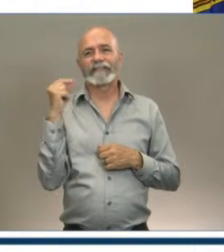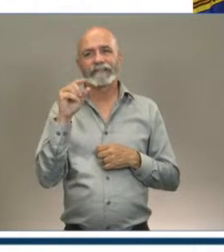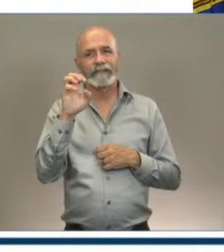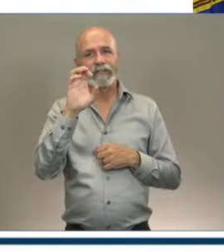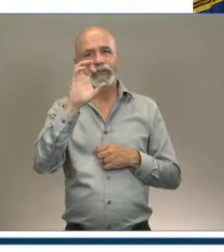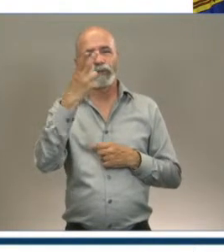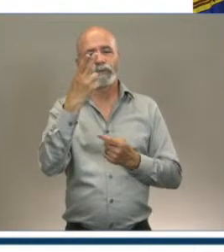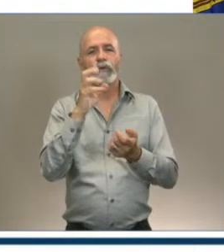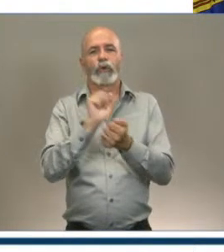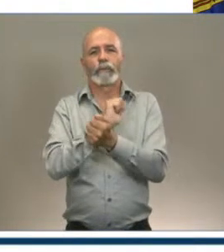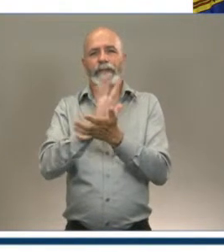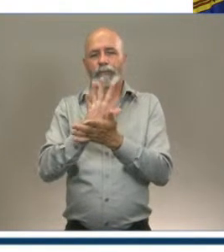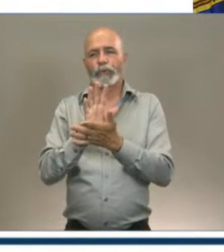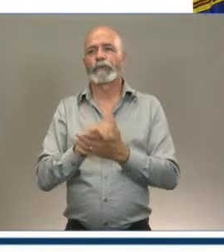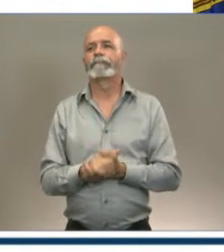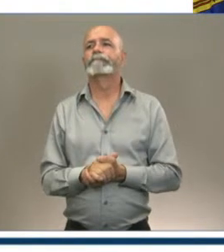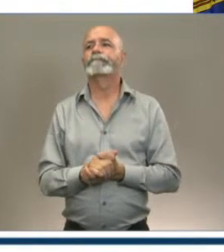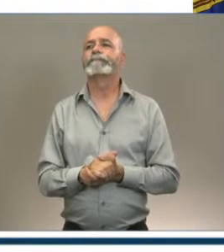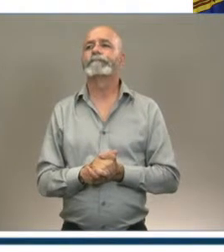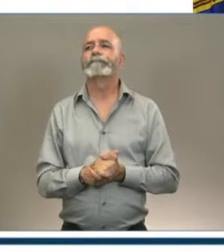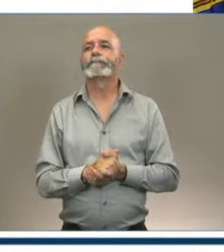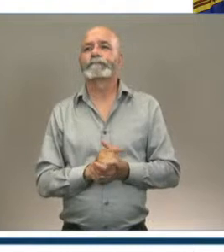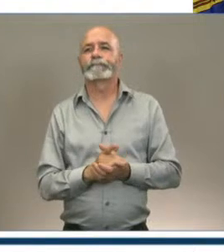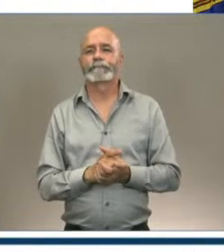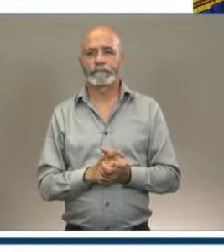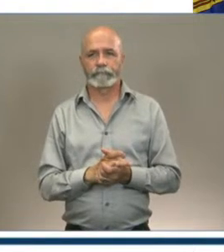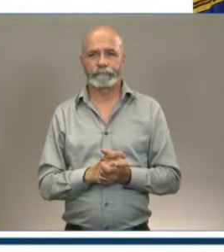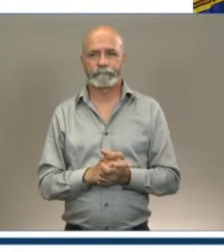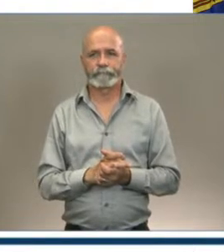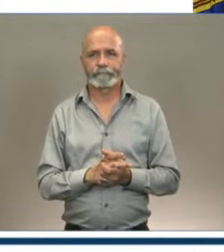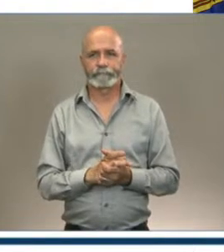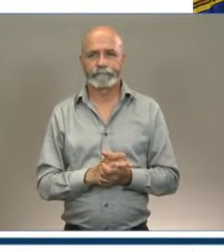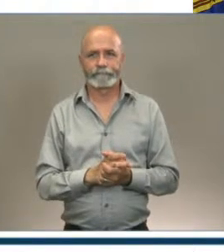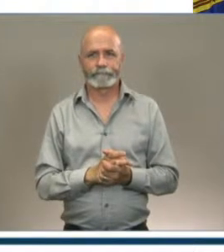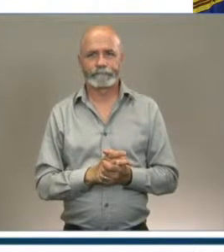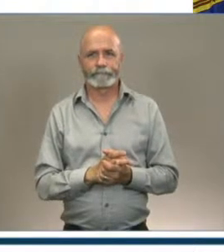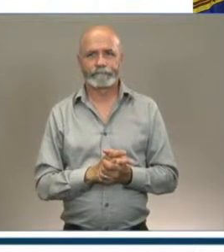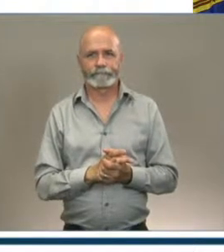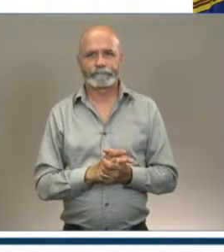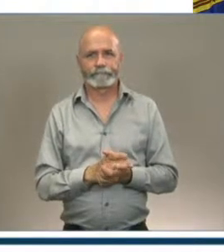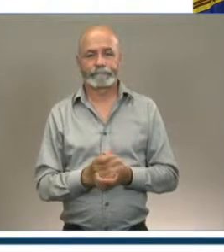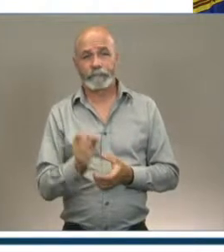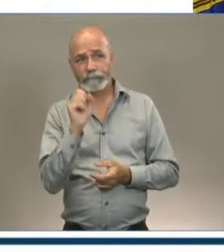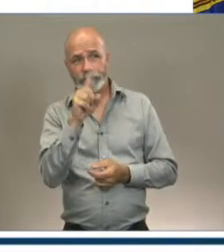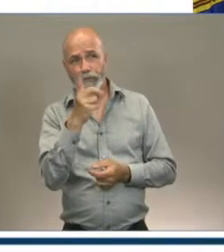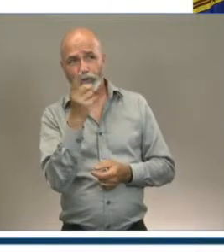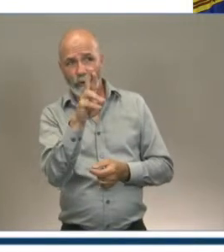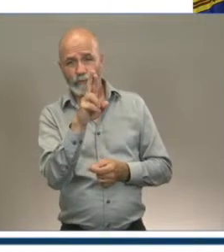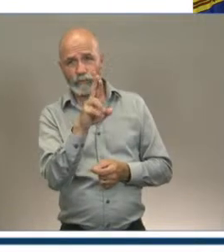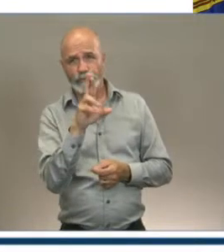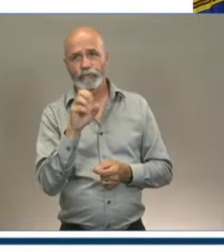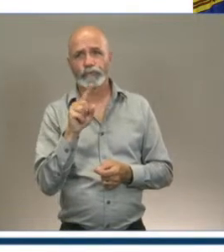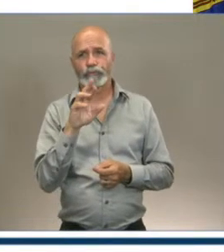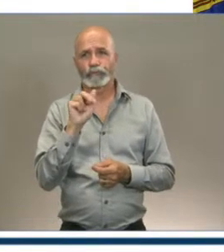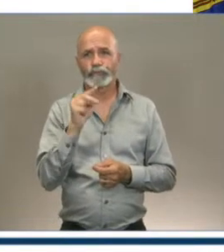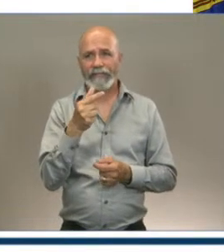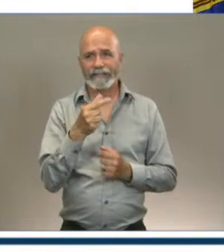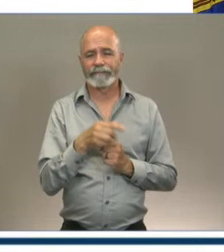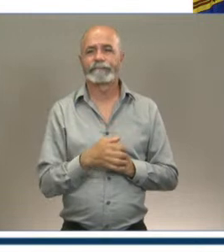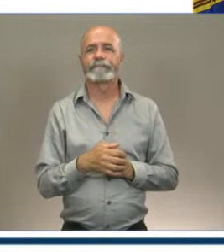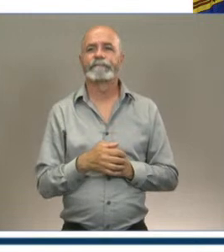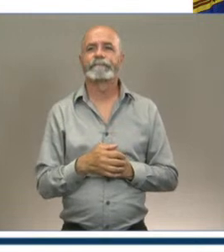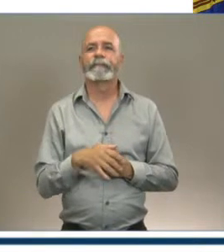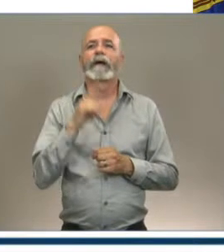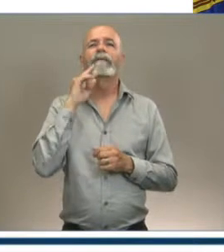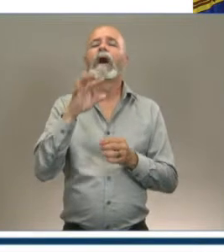Good afternoon. Dr. Strang, the province has previously indicated that temporary foreign workers will be prioritized to receive a